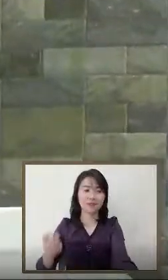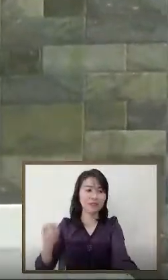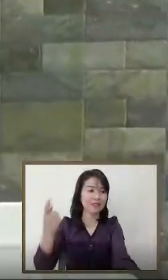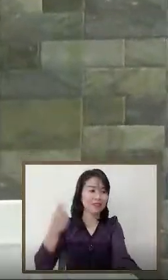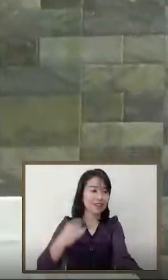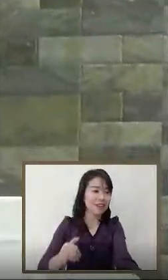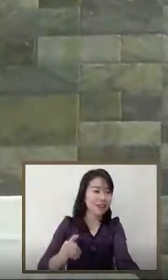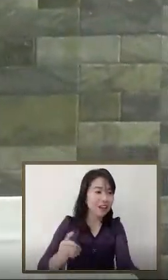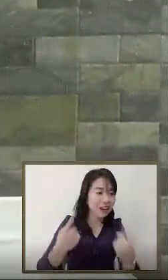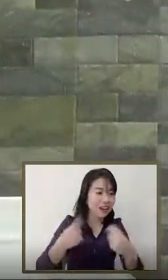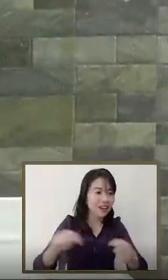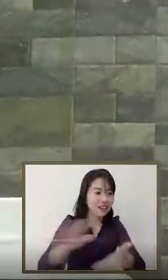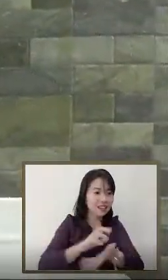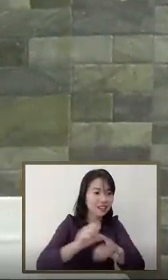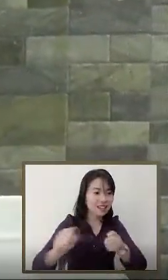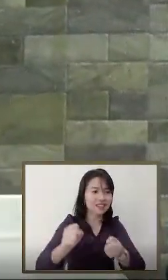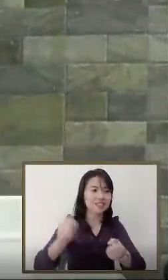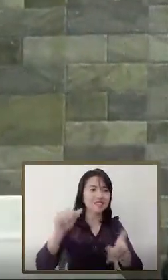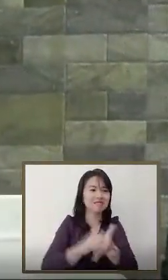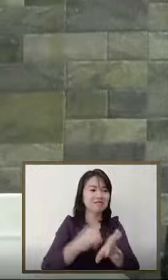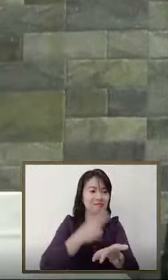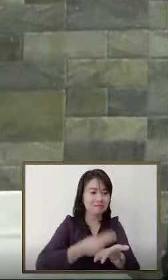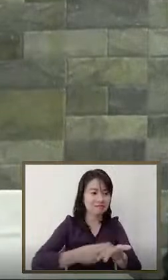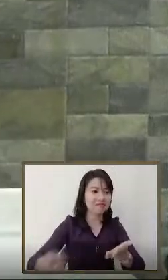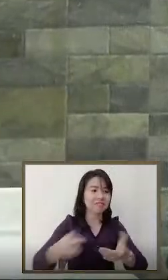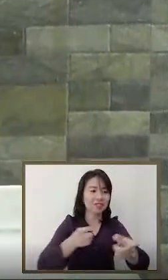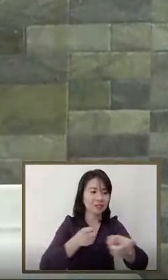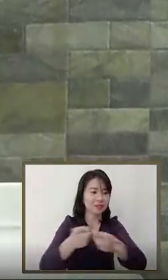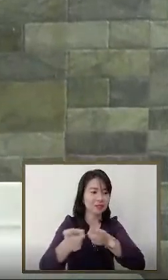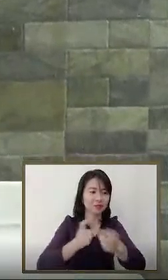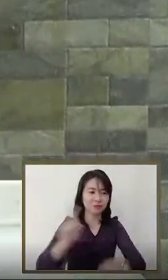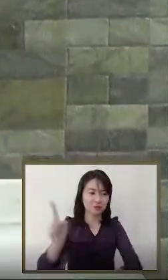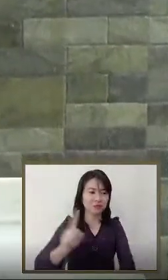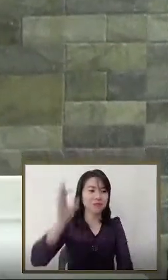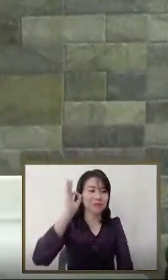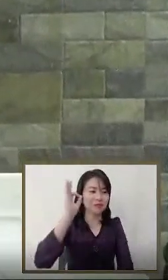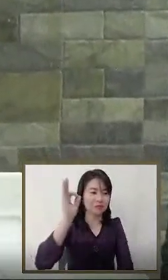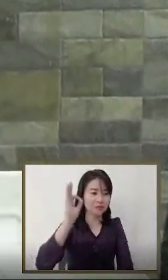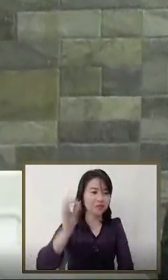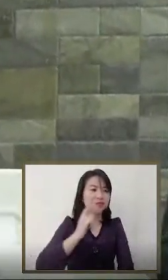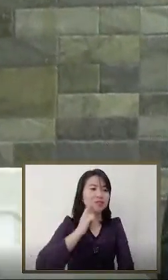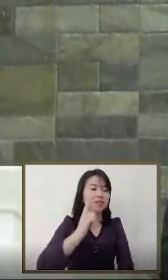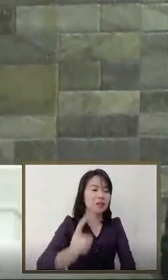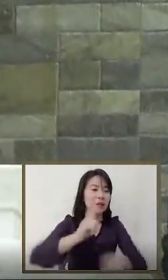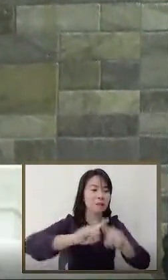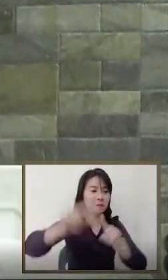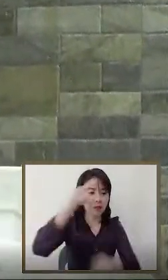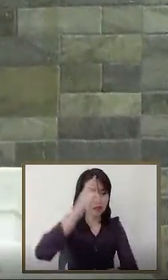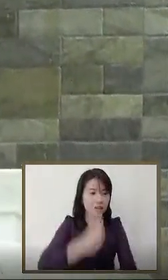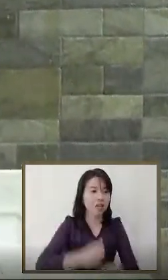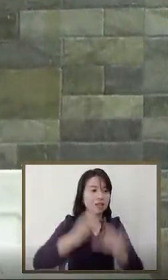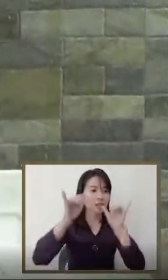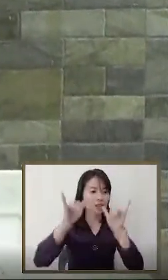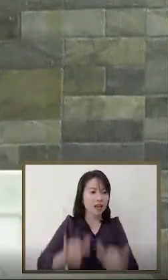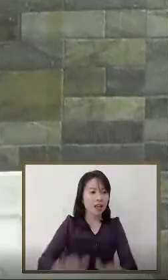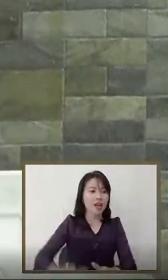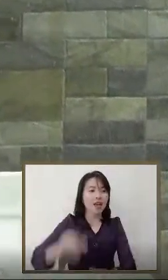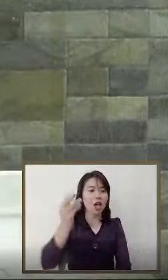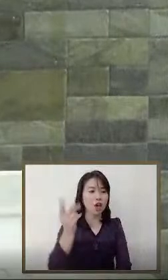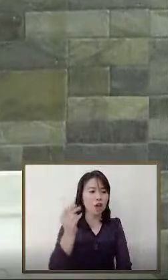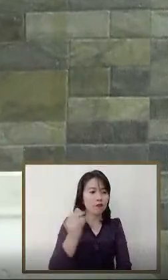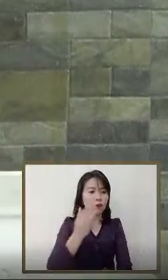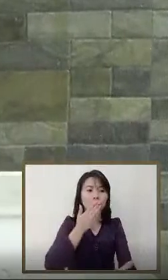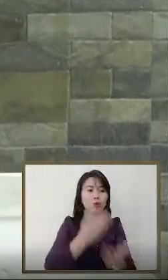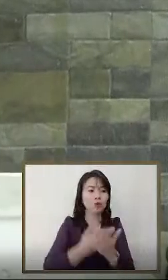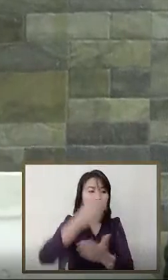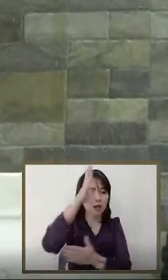to destroy everything that's holy and control what preachers say. But God still has